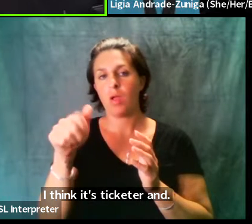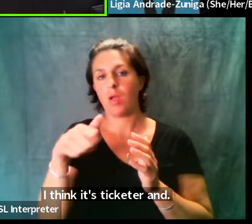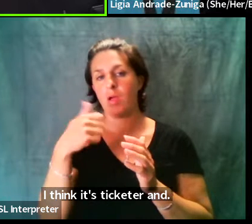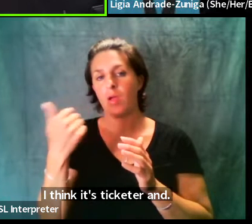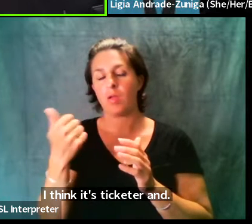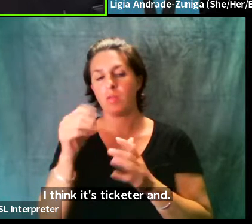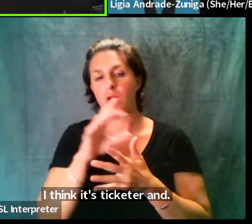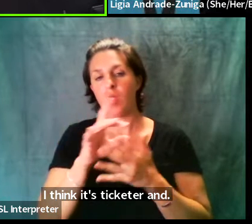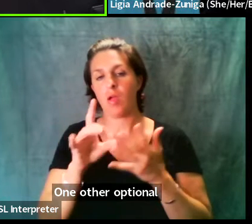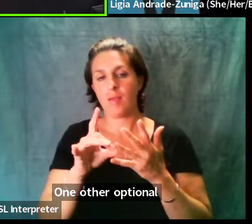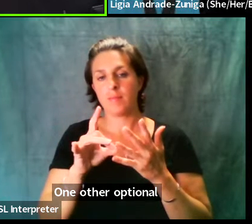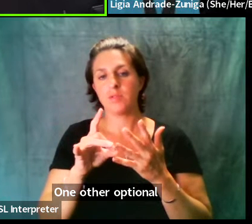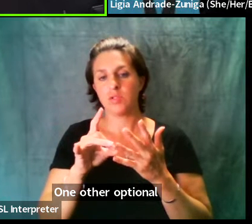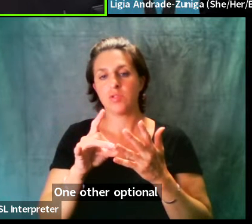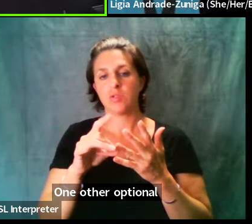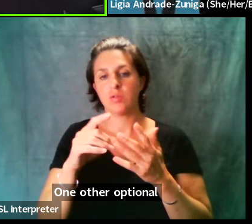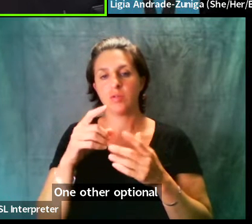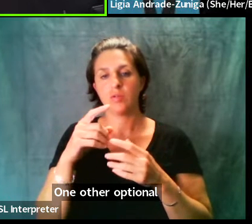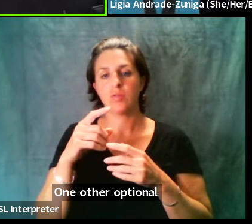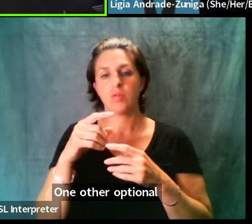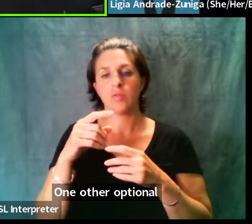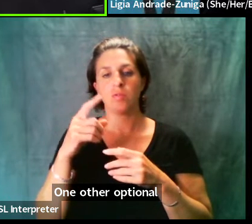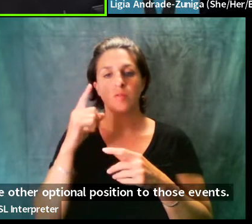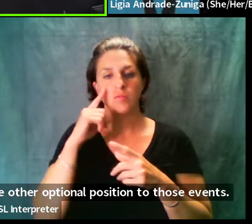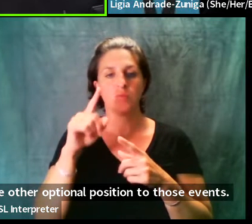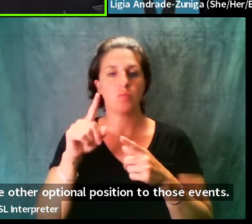to those events, maybe a timer.